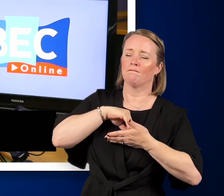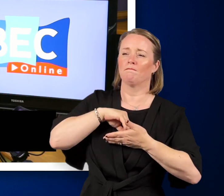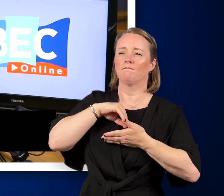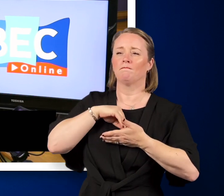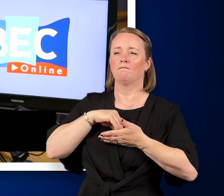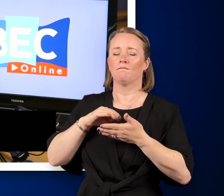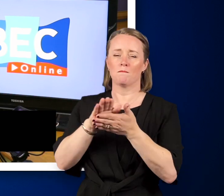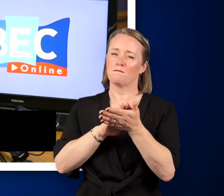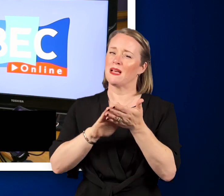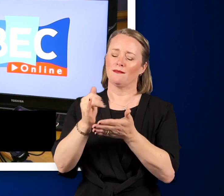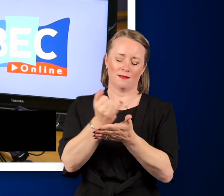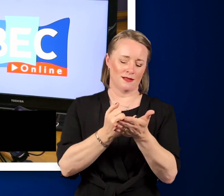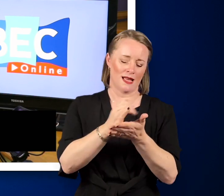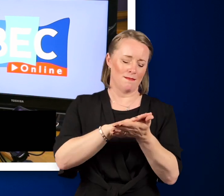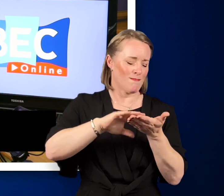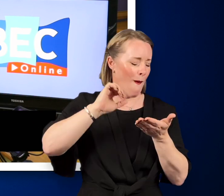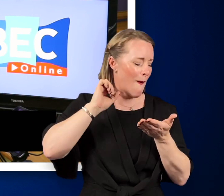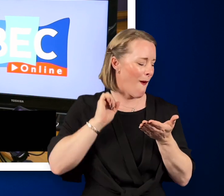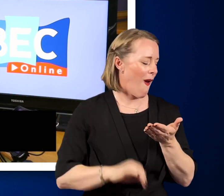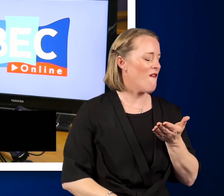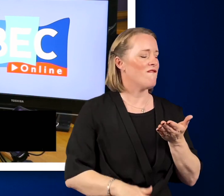righteousness alone,